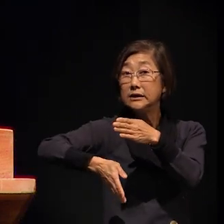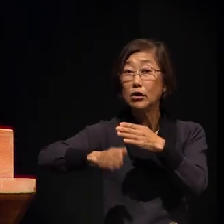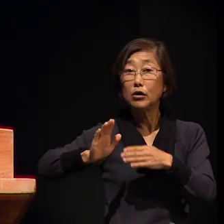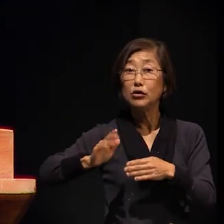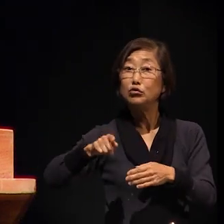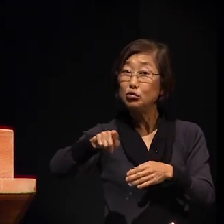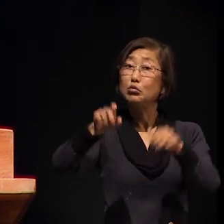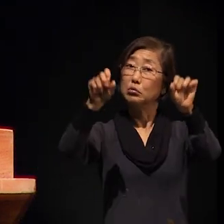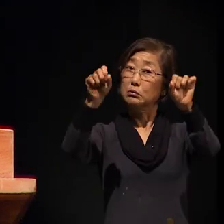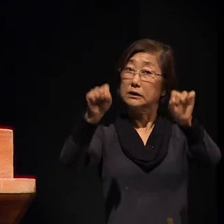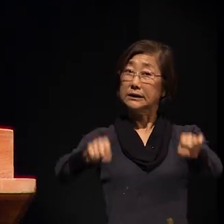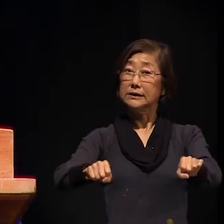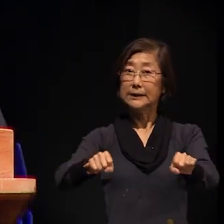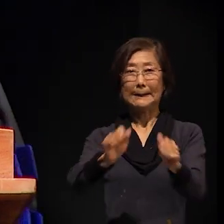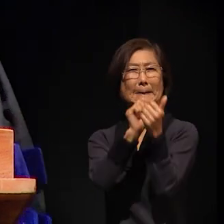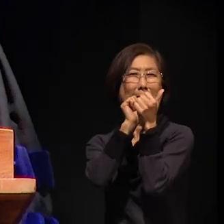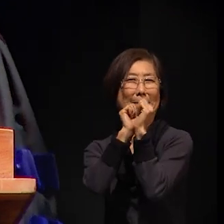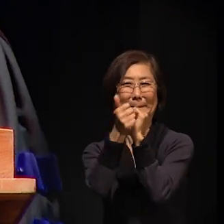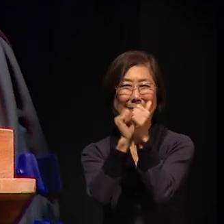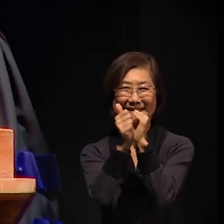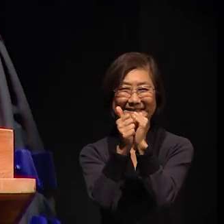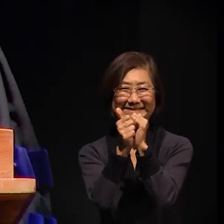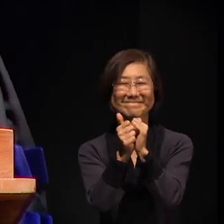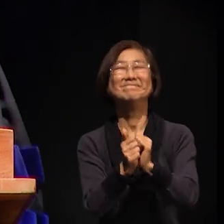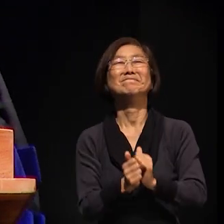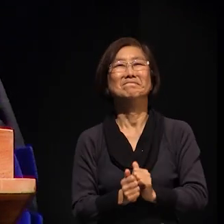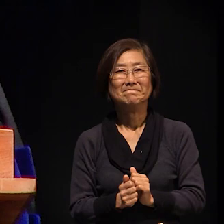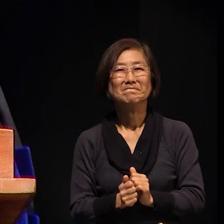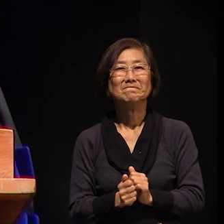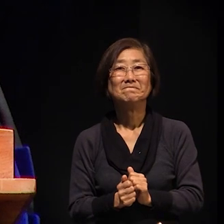complete, you'll be able to compete.